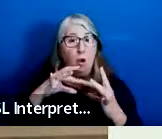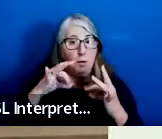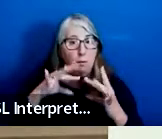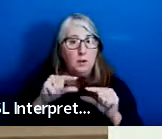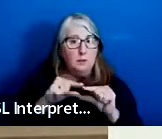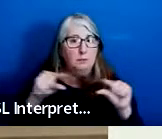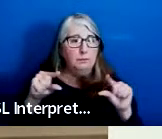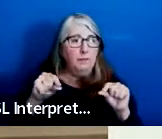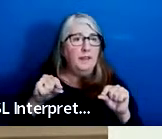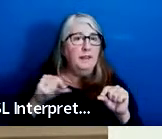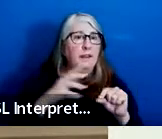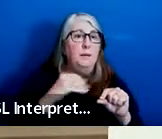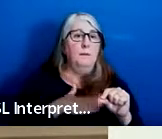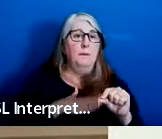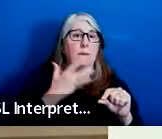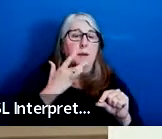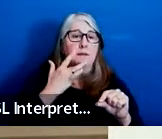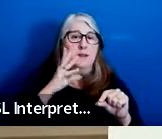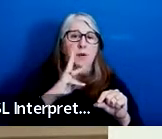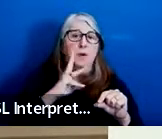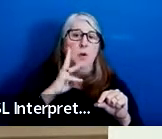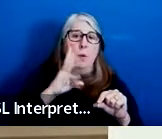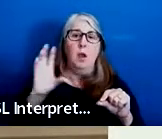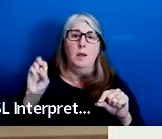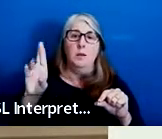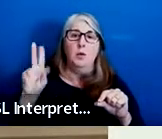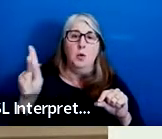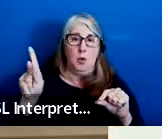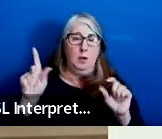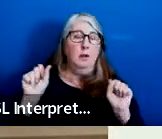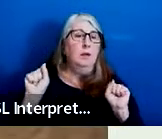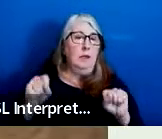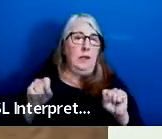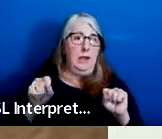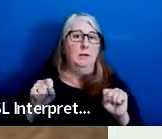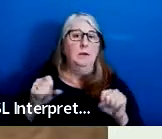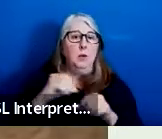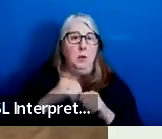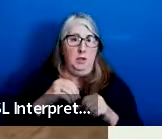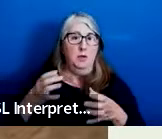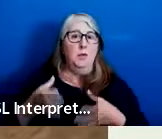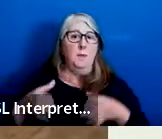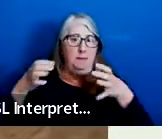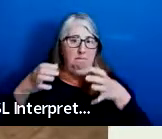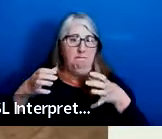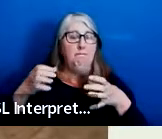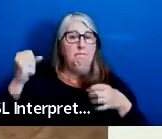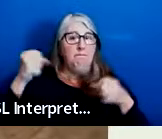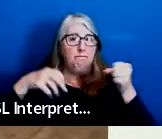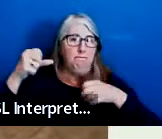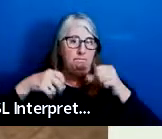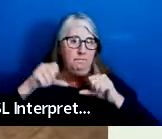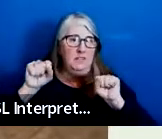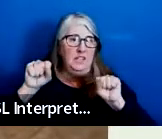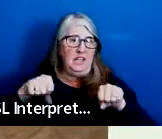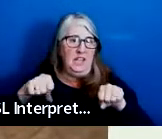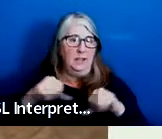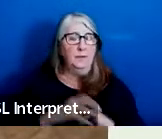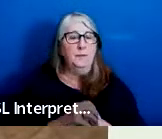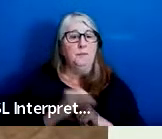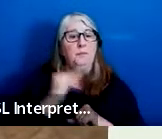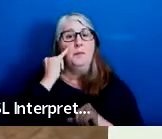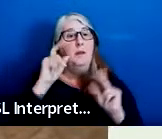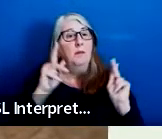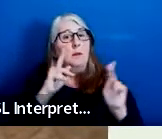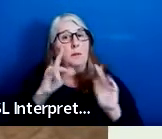And, my favorite, wine corks, can all go straight into the composting bin. So it's really important that when folks are choosing